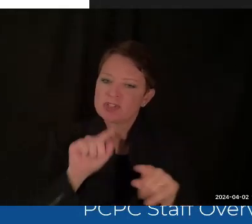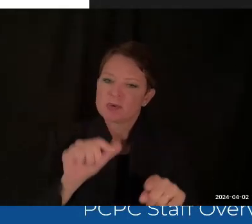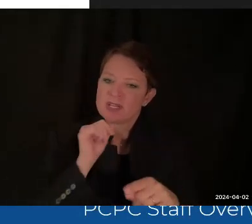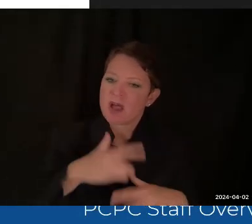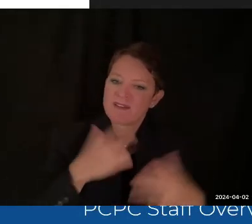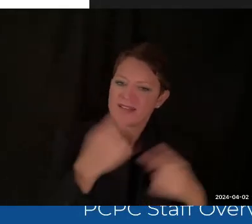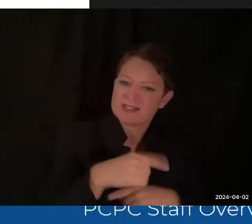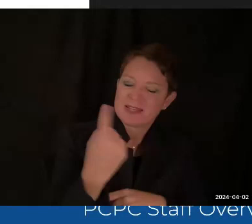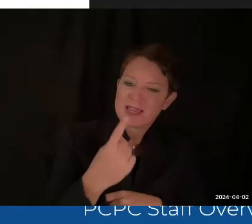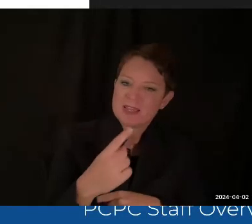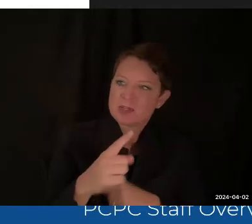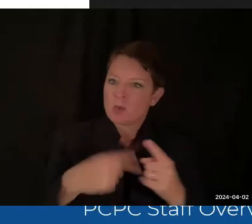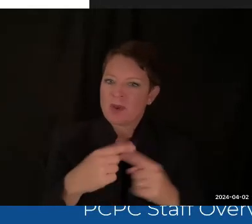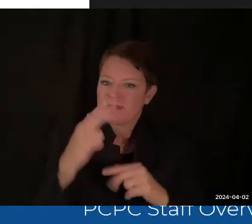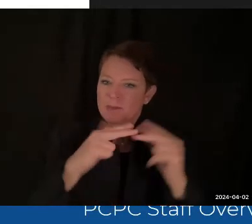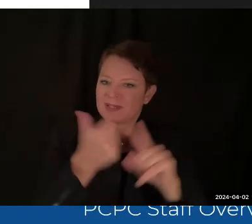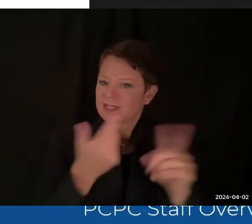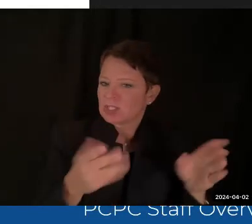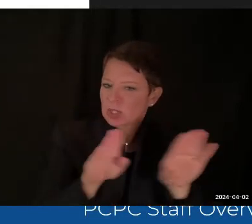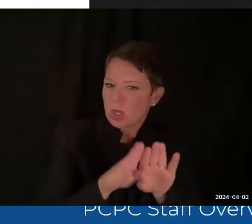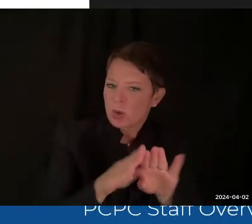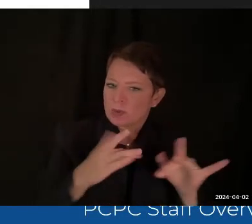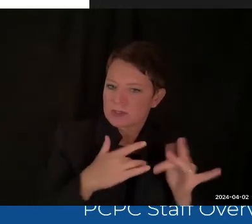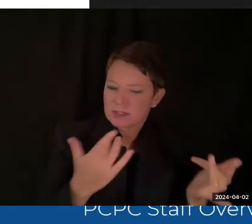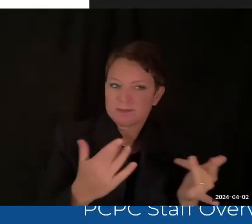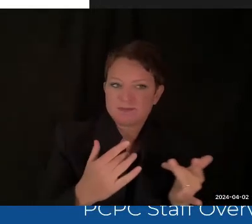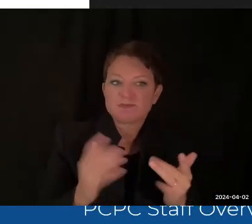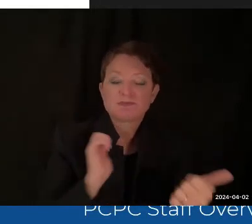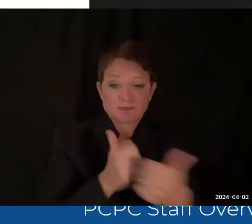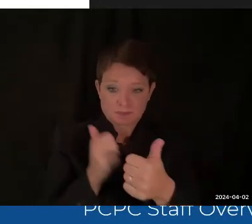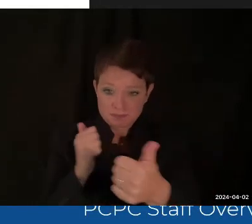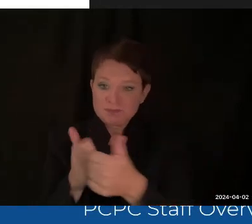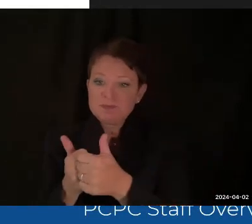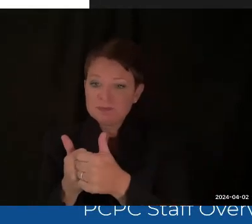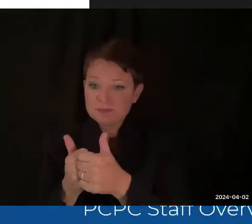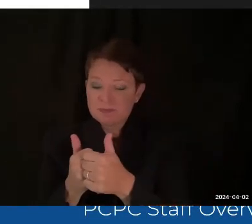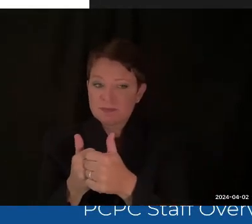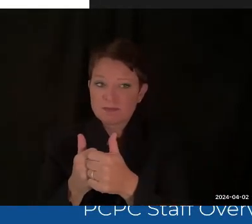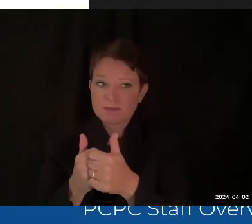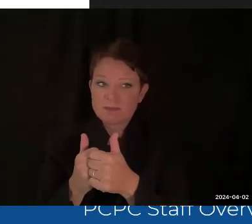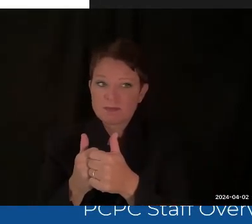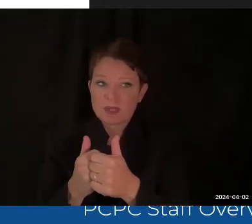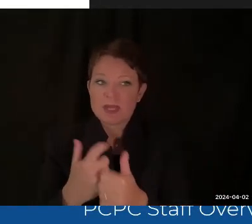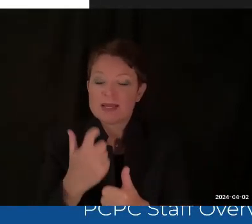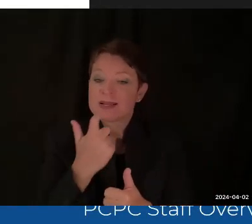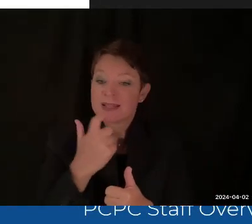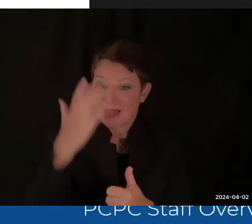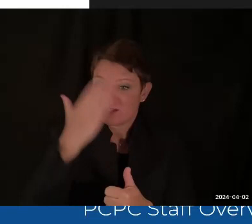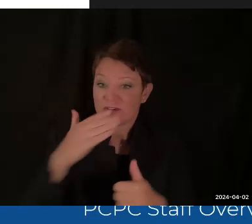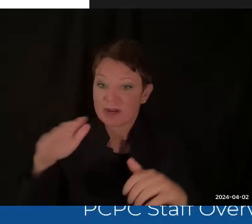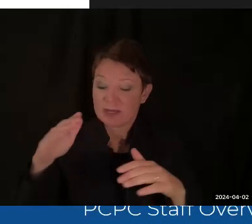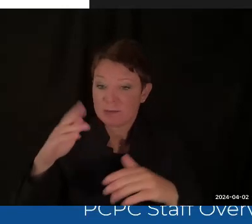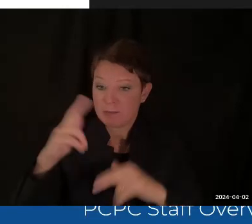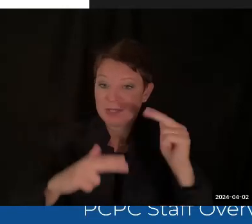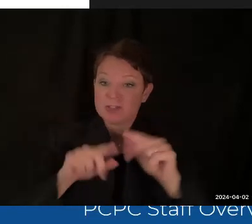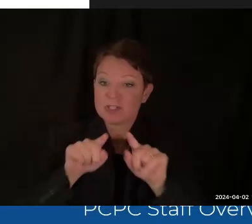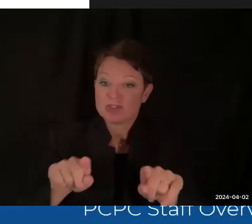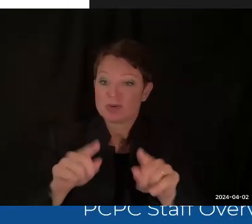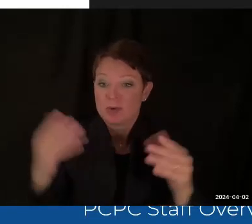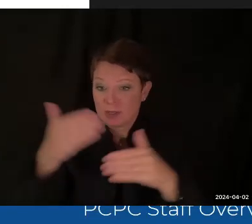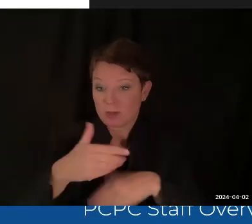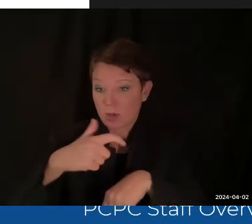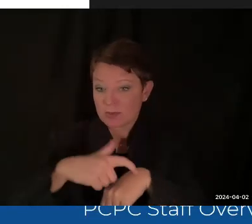and non-event hours? And noted that there are challenges animating a glass-fronted building during non-event